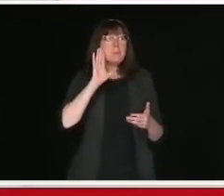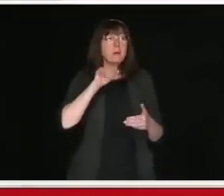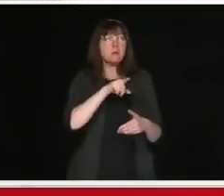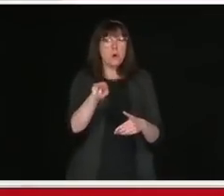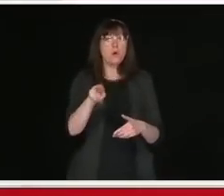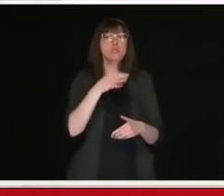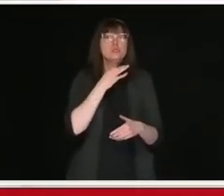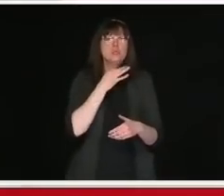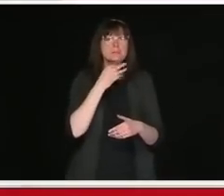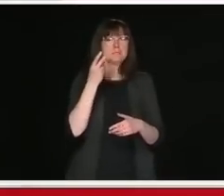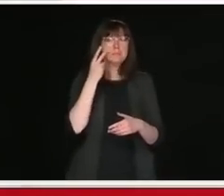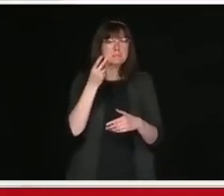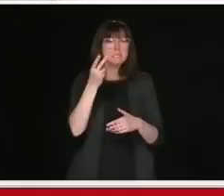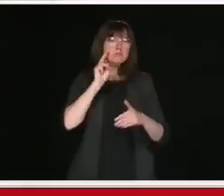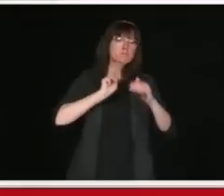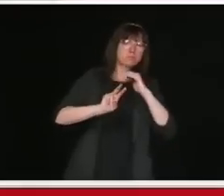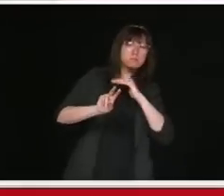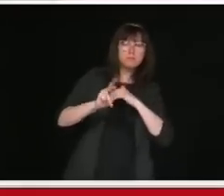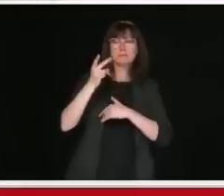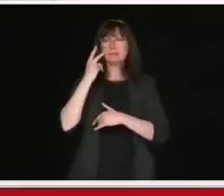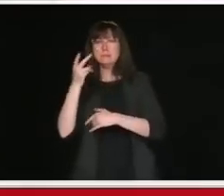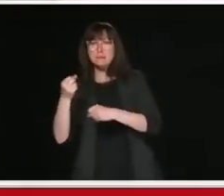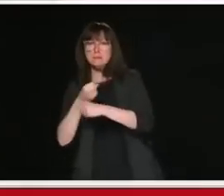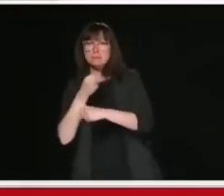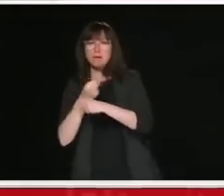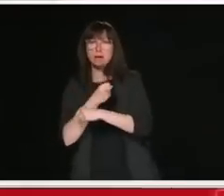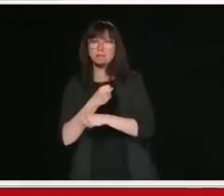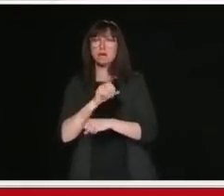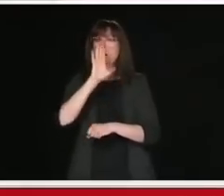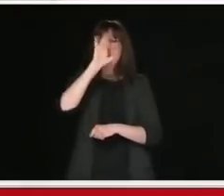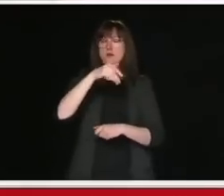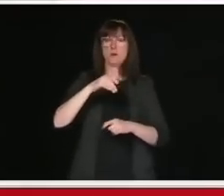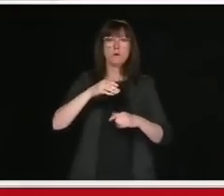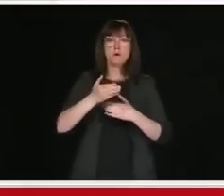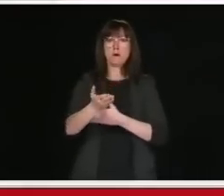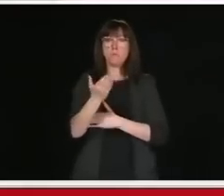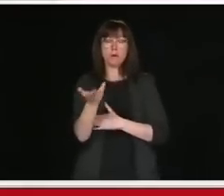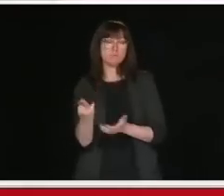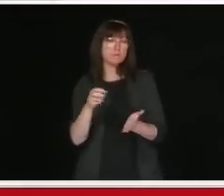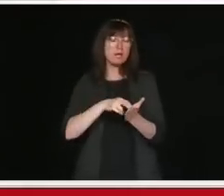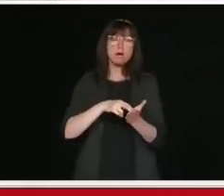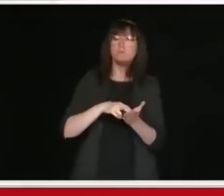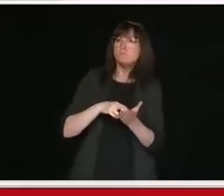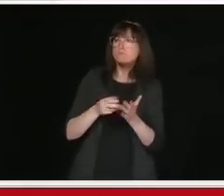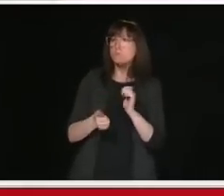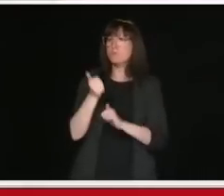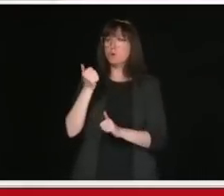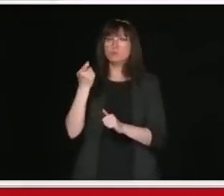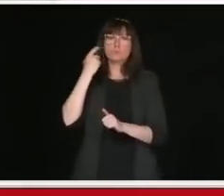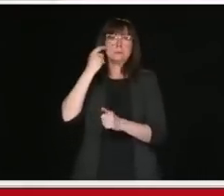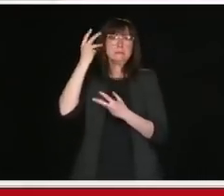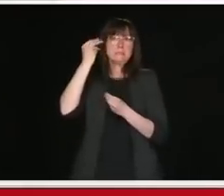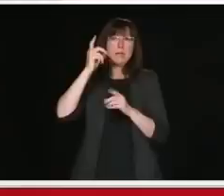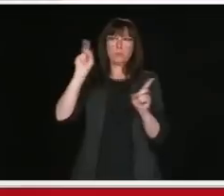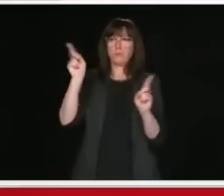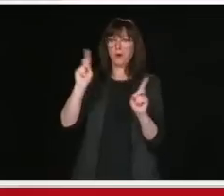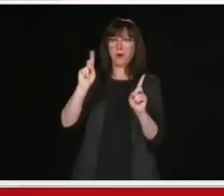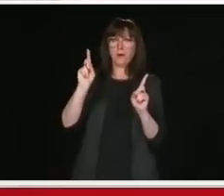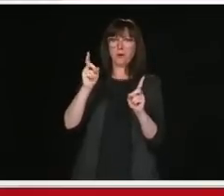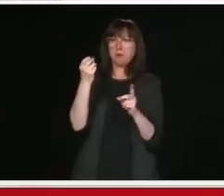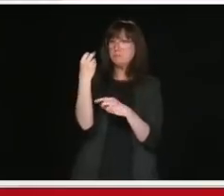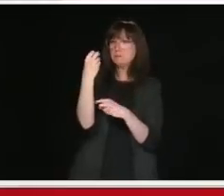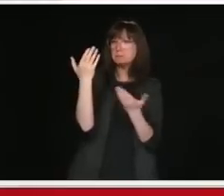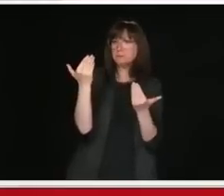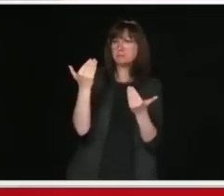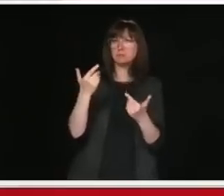to wake up in the morning and look online for the latest, more credible data you can find. You want to plan. You want to prepare